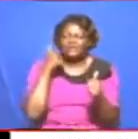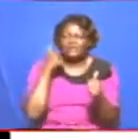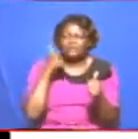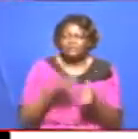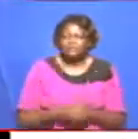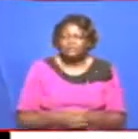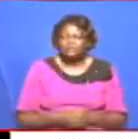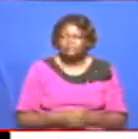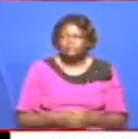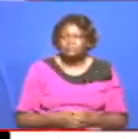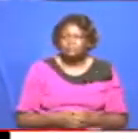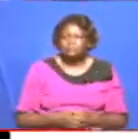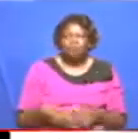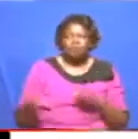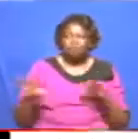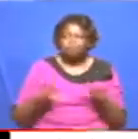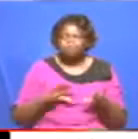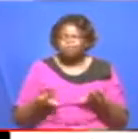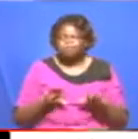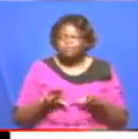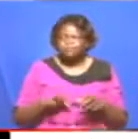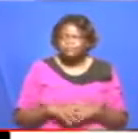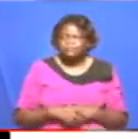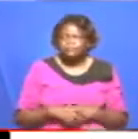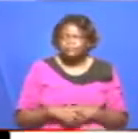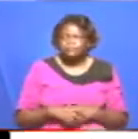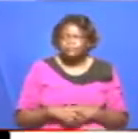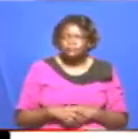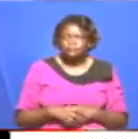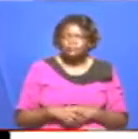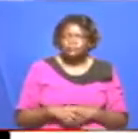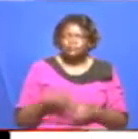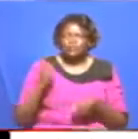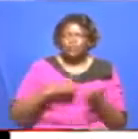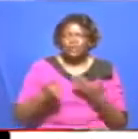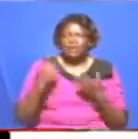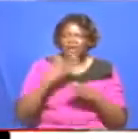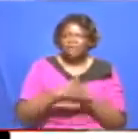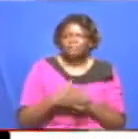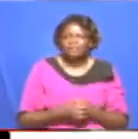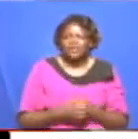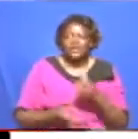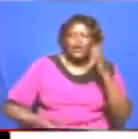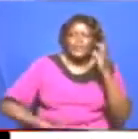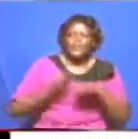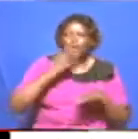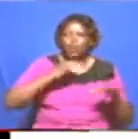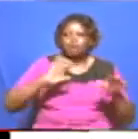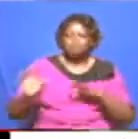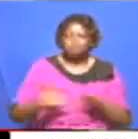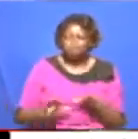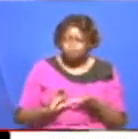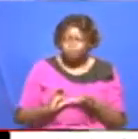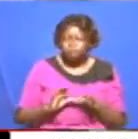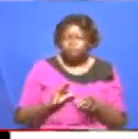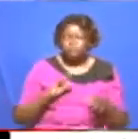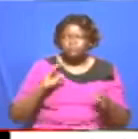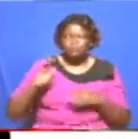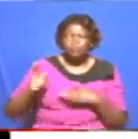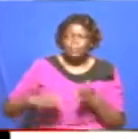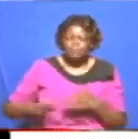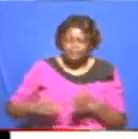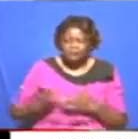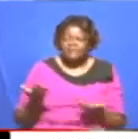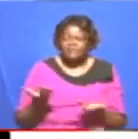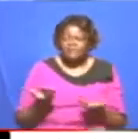Earthquake. Earthquake. A week after he unleashed what he termed the earthquake in the Bomas of Kenya, checking